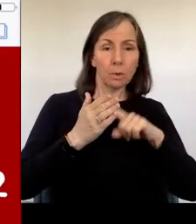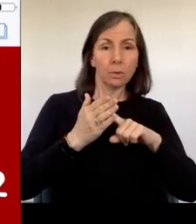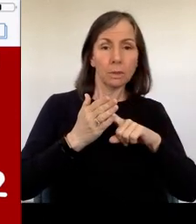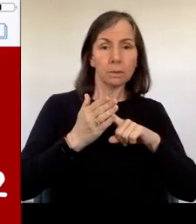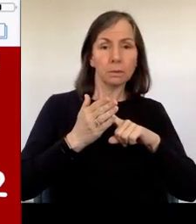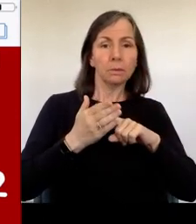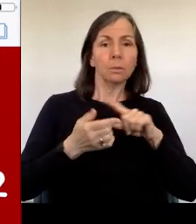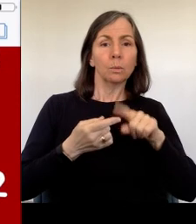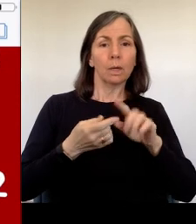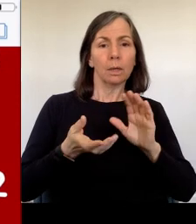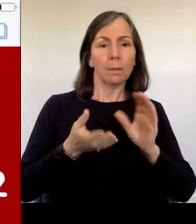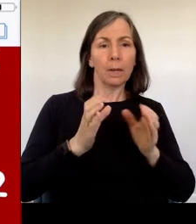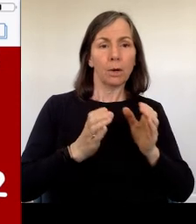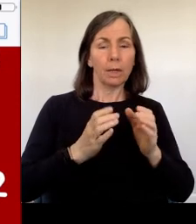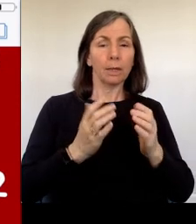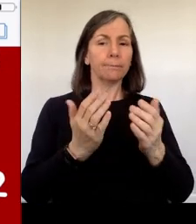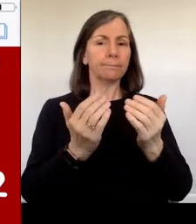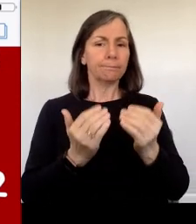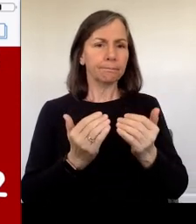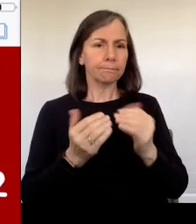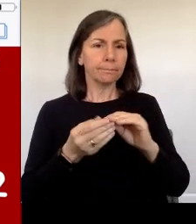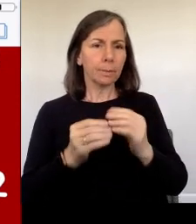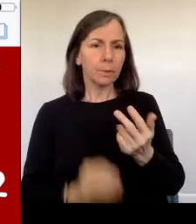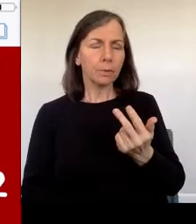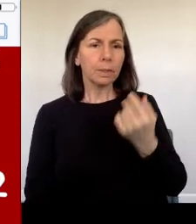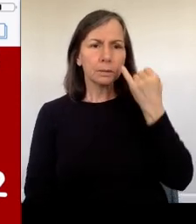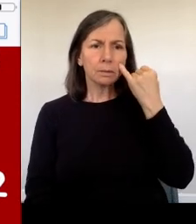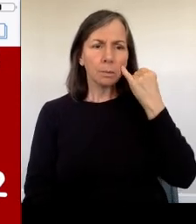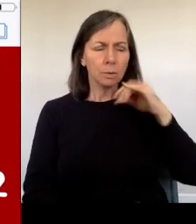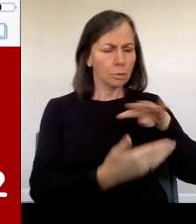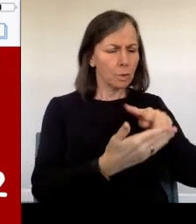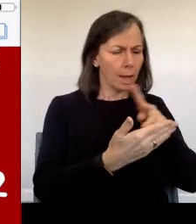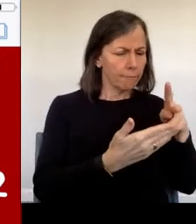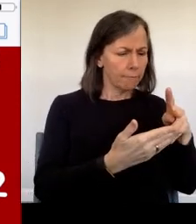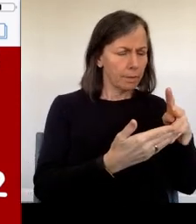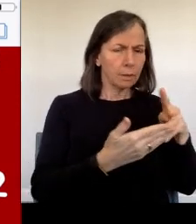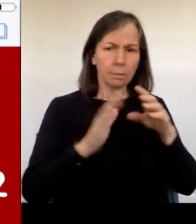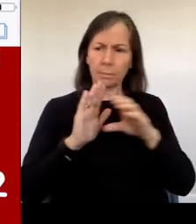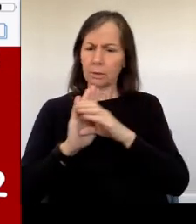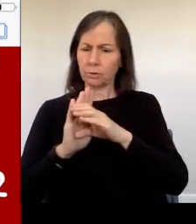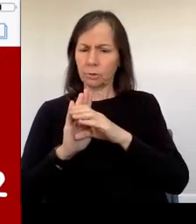If your graph did not look very much like your picture, why might that be?